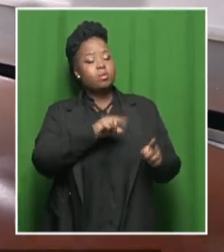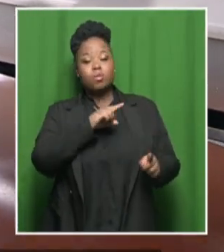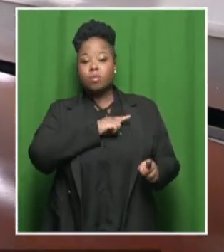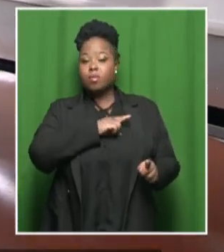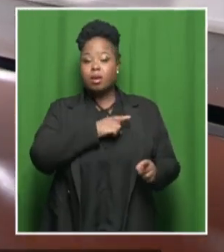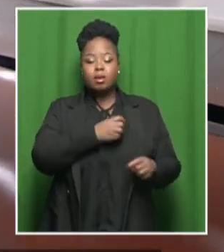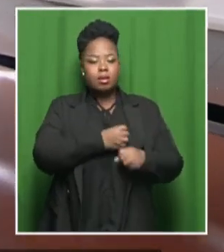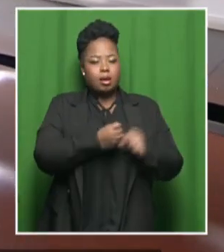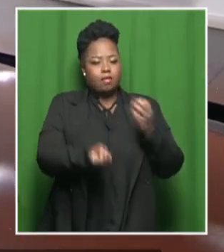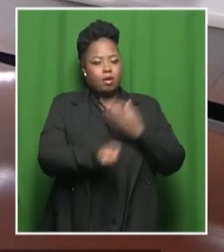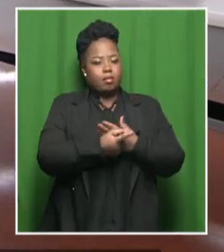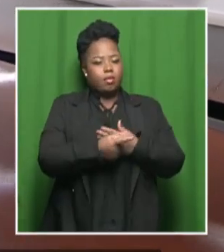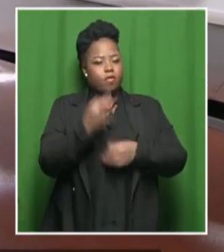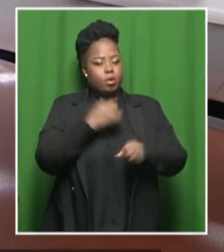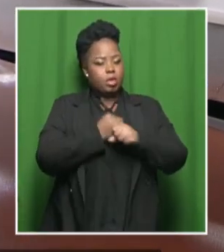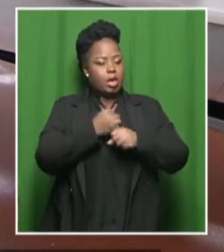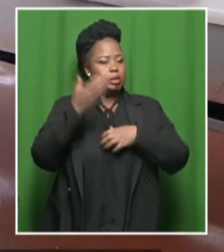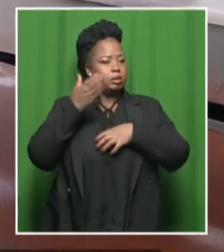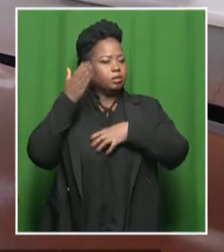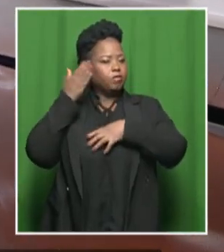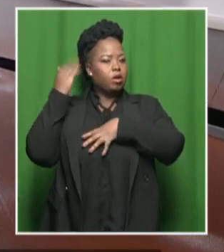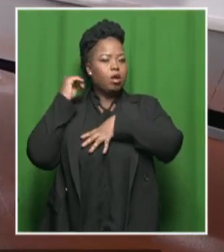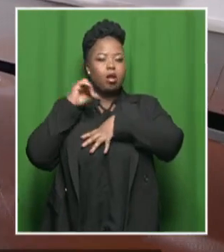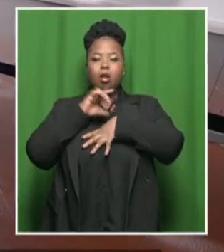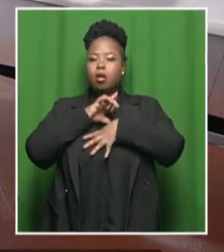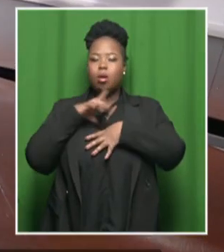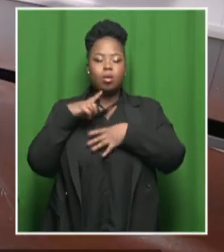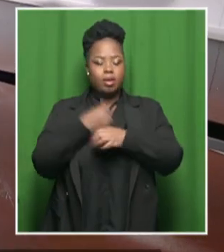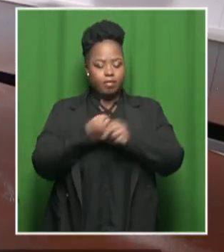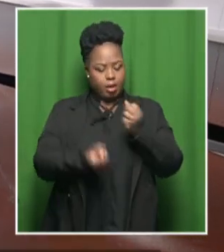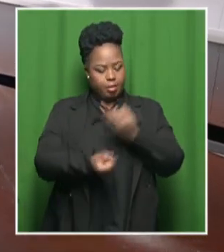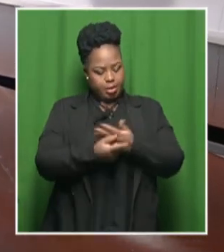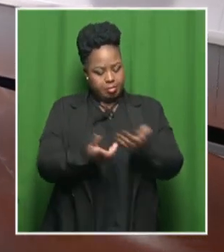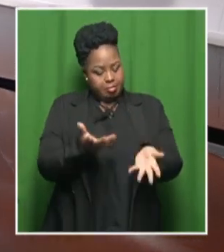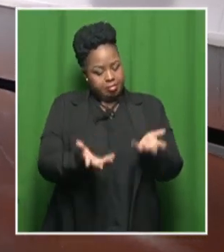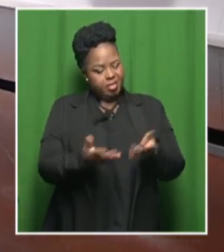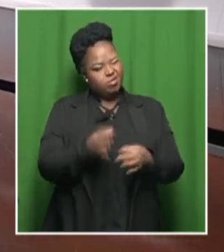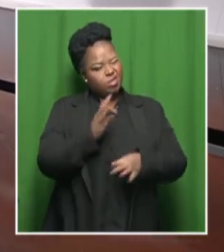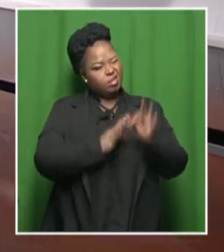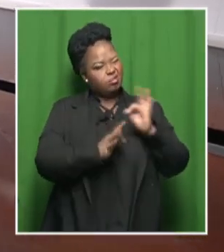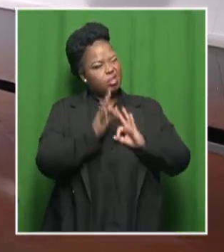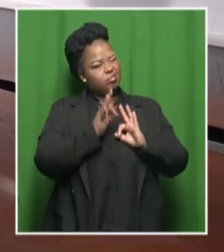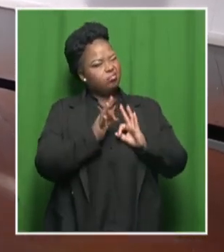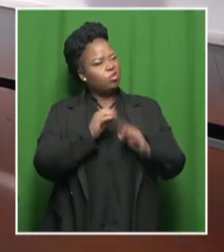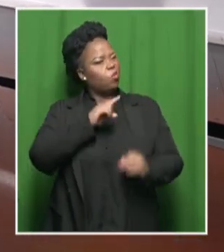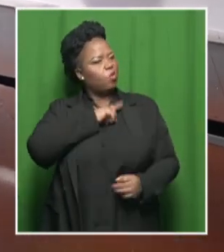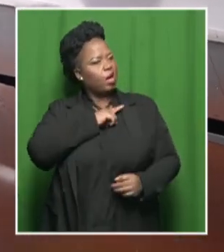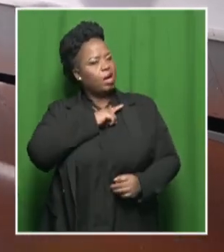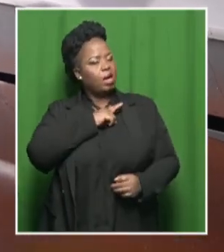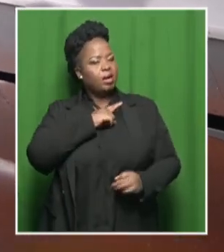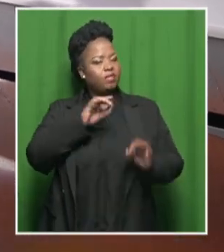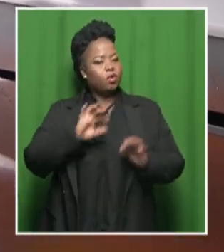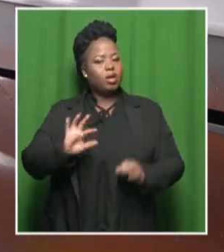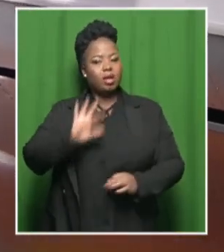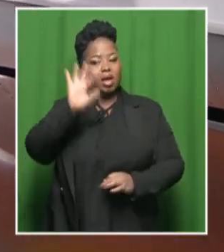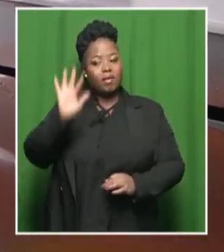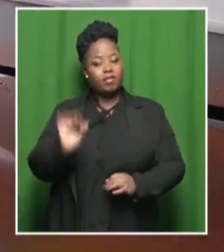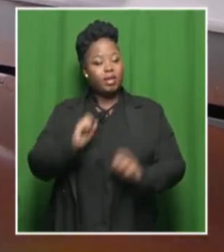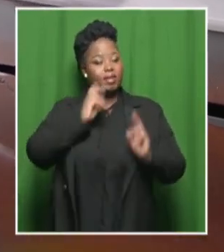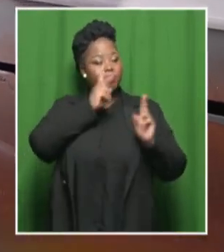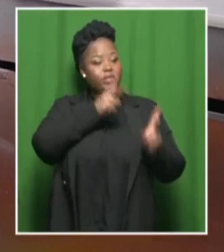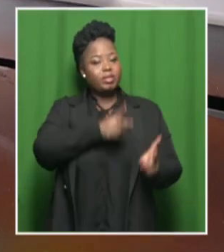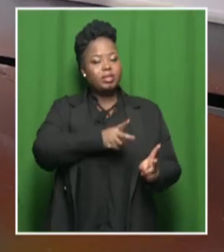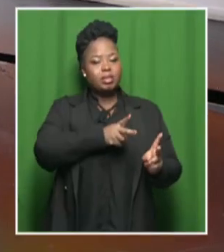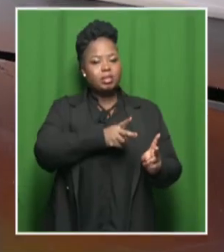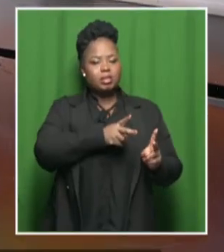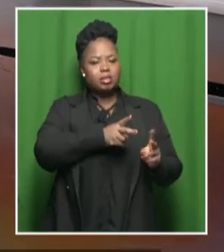in a good couple of years. Perhaps you could talk to us about the significance of this visit for the continent. Well,